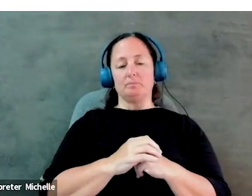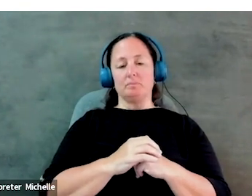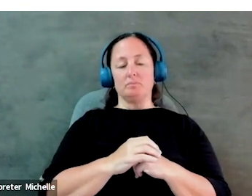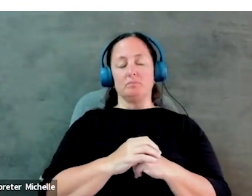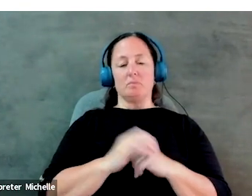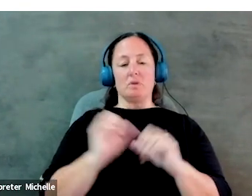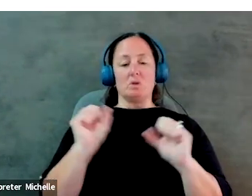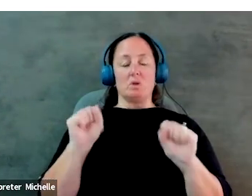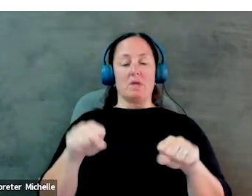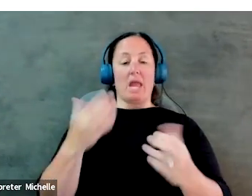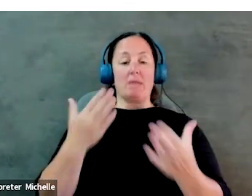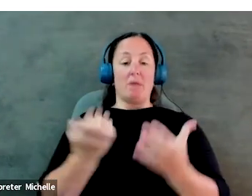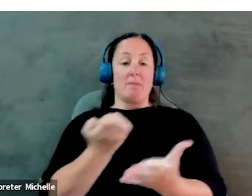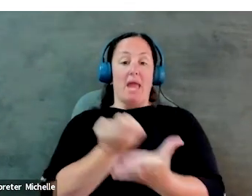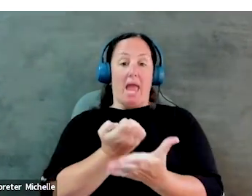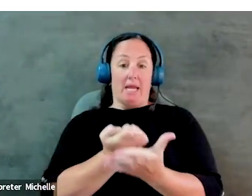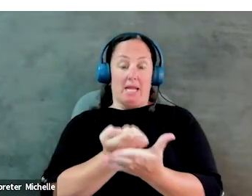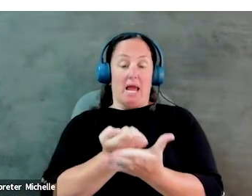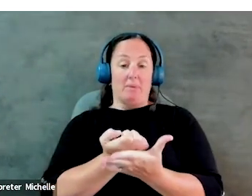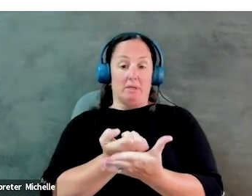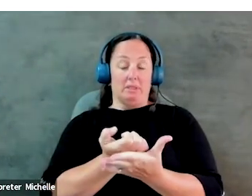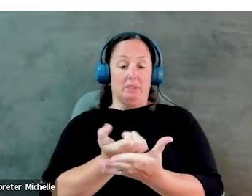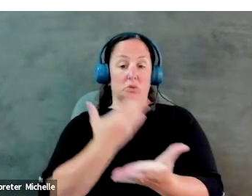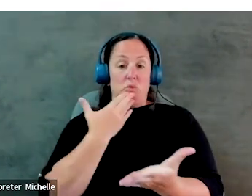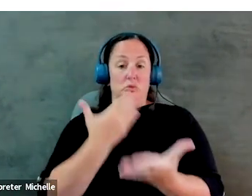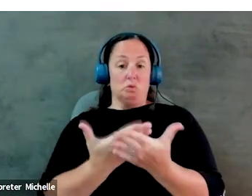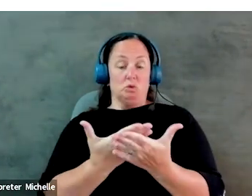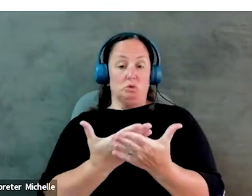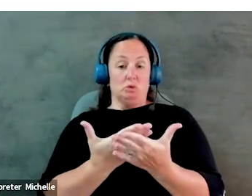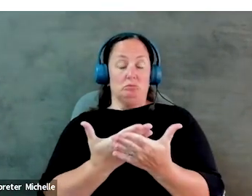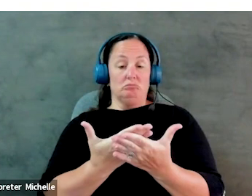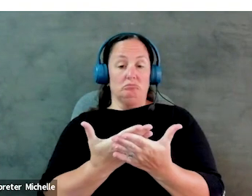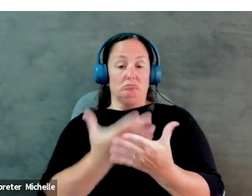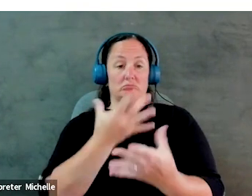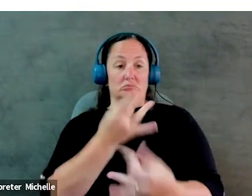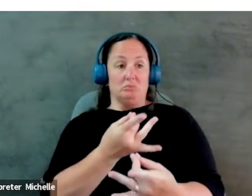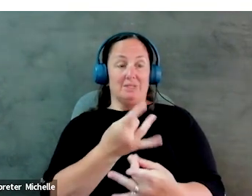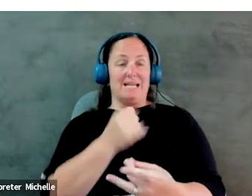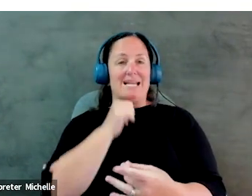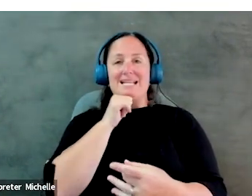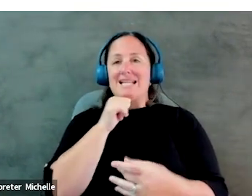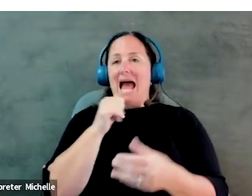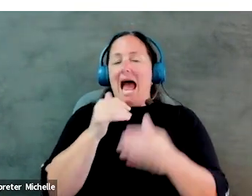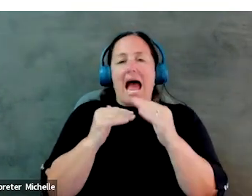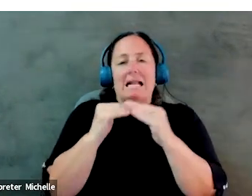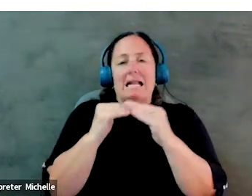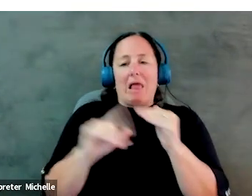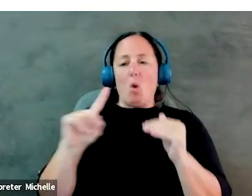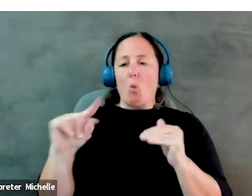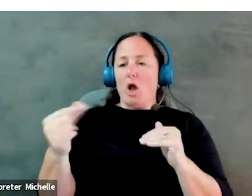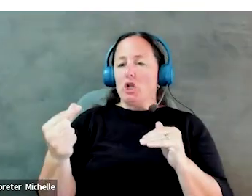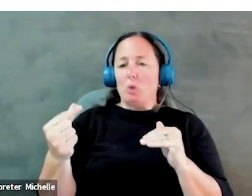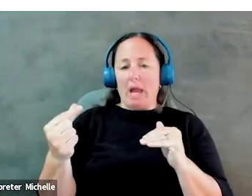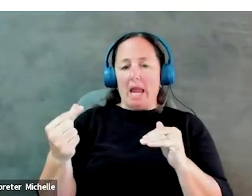So it could be economically attractive. It's not even a gram that is used of this